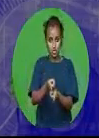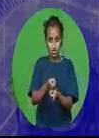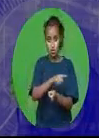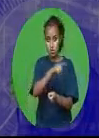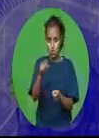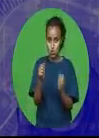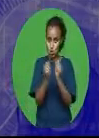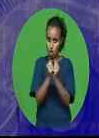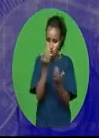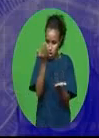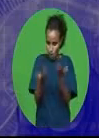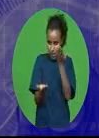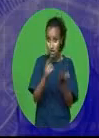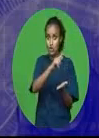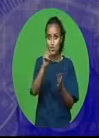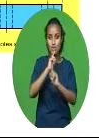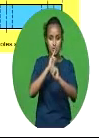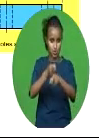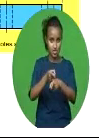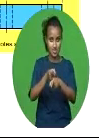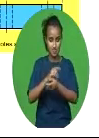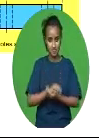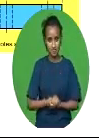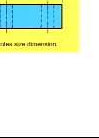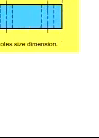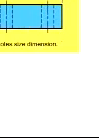you can compare your responses.